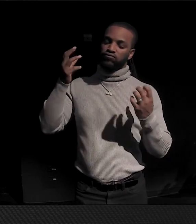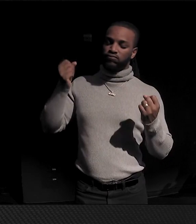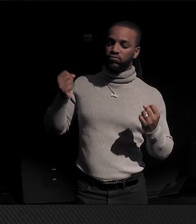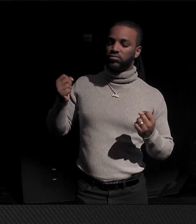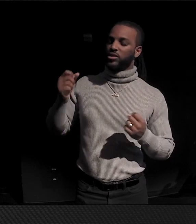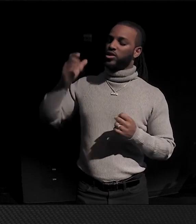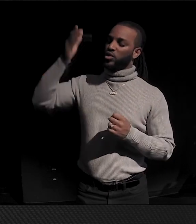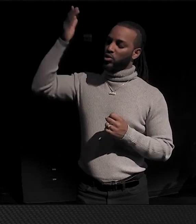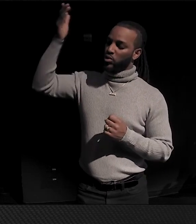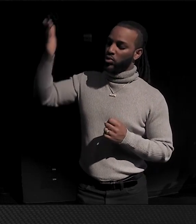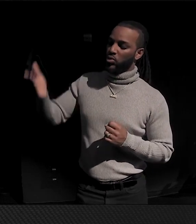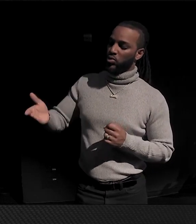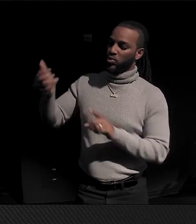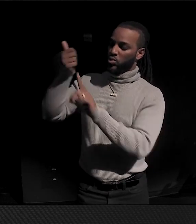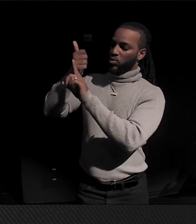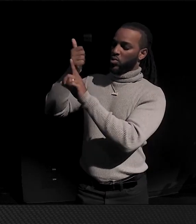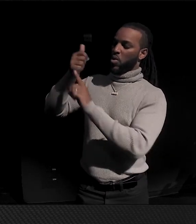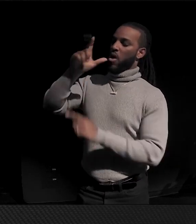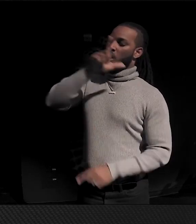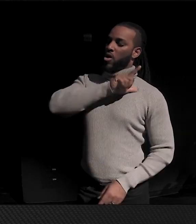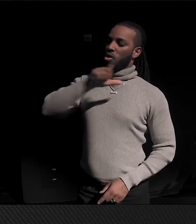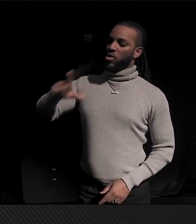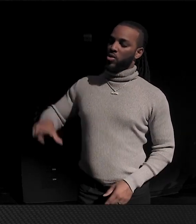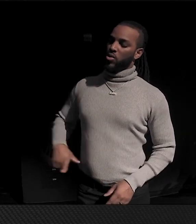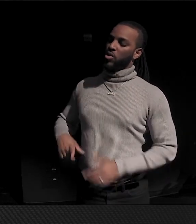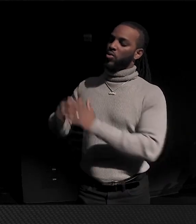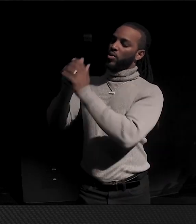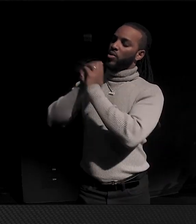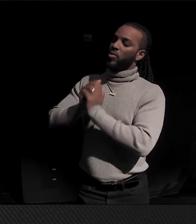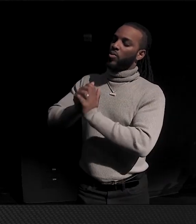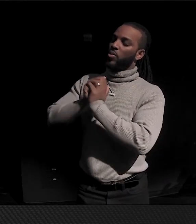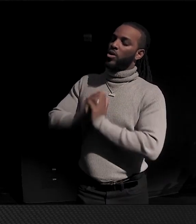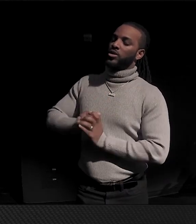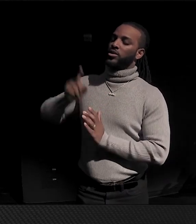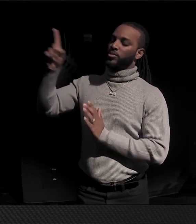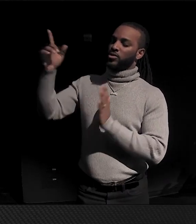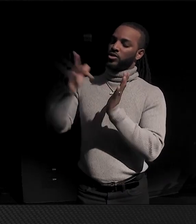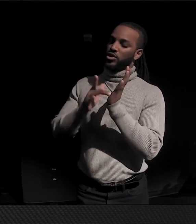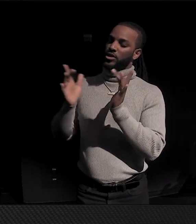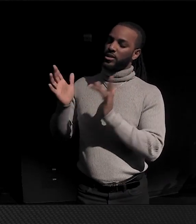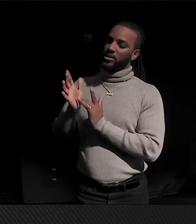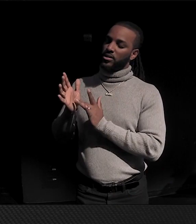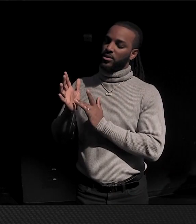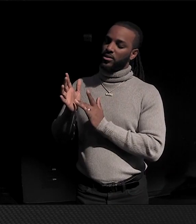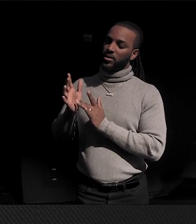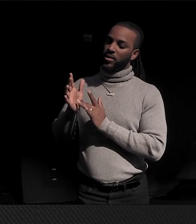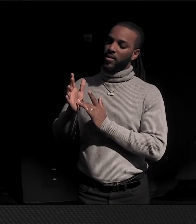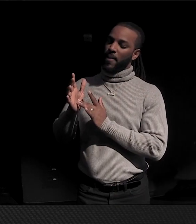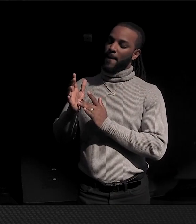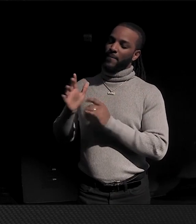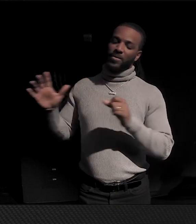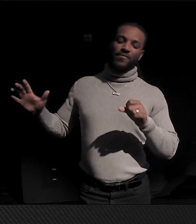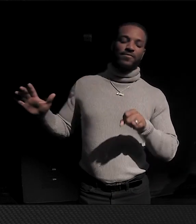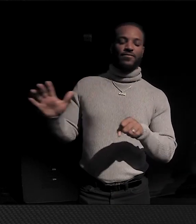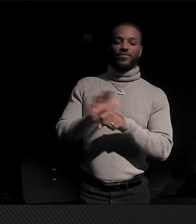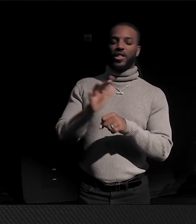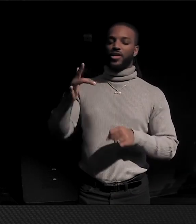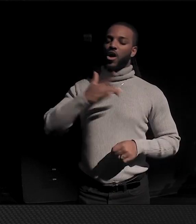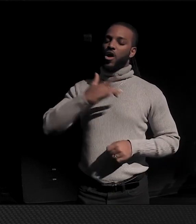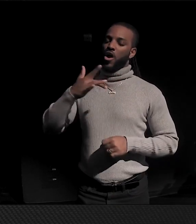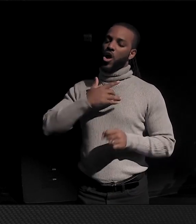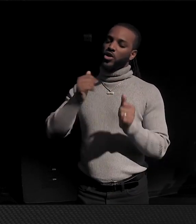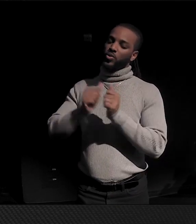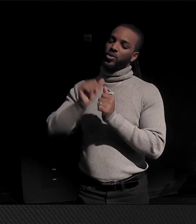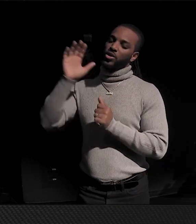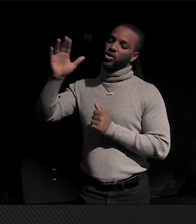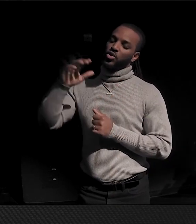are Lord. We worship you as Jesus. Fill us, our hearts, so full of your power and your